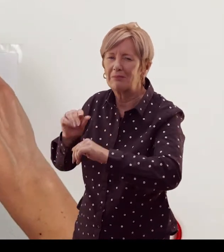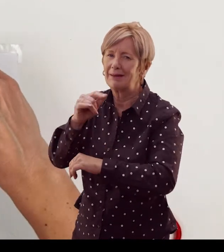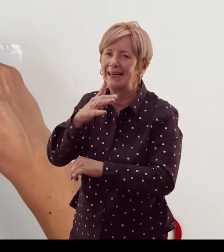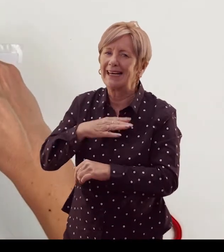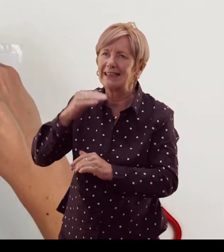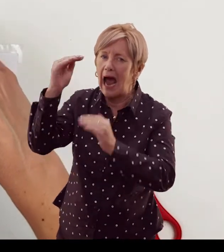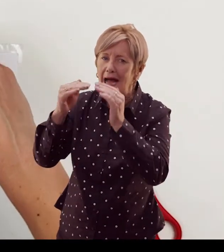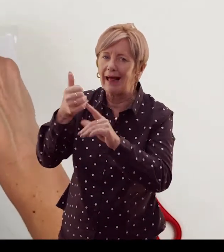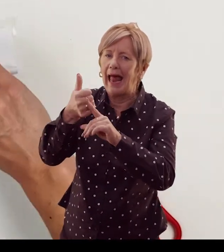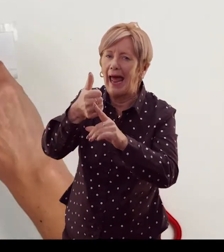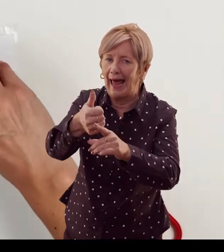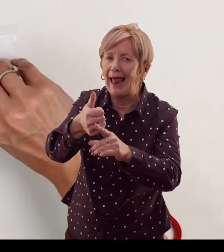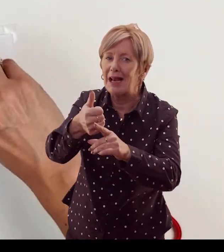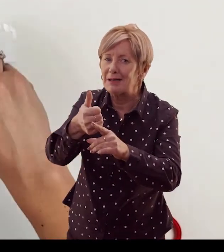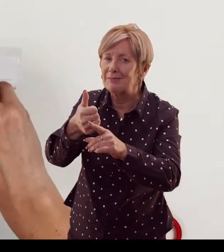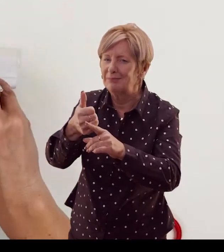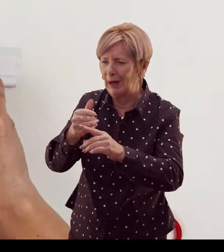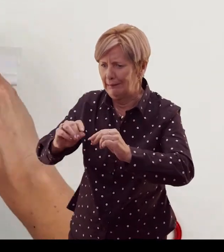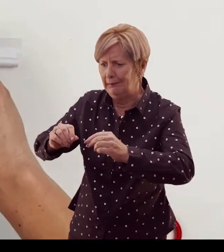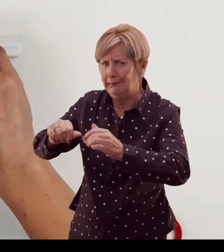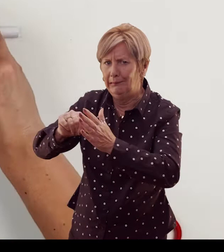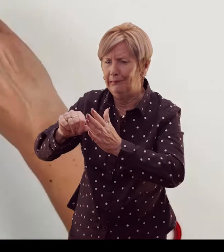get quite fiddly.